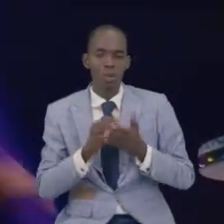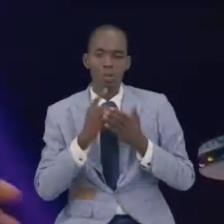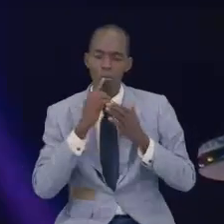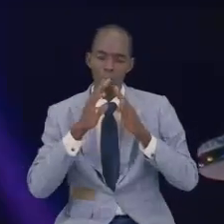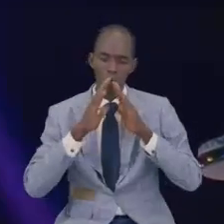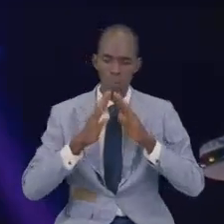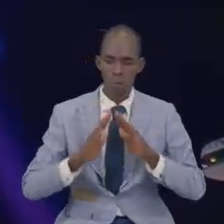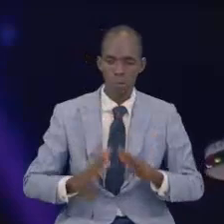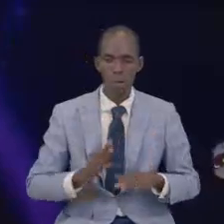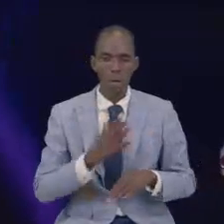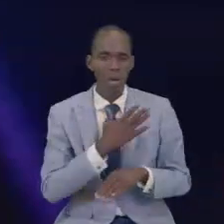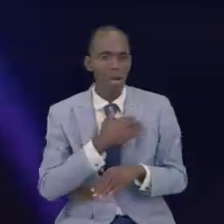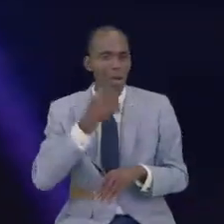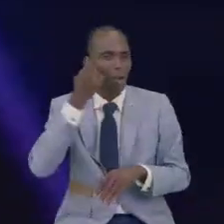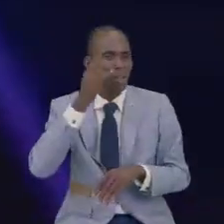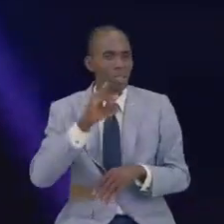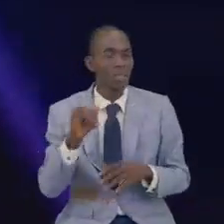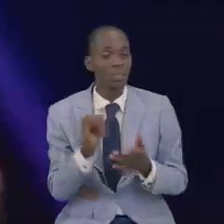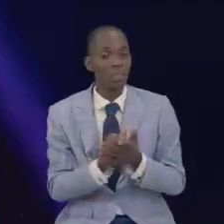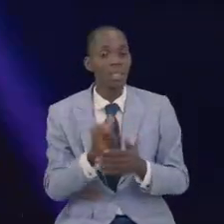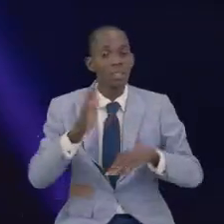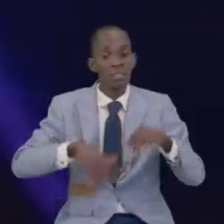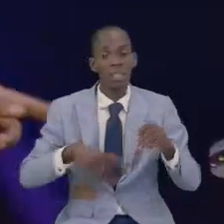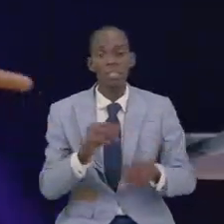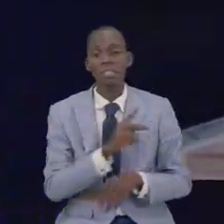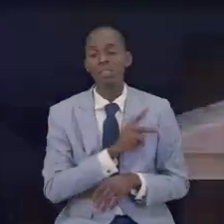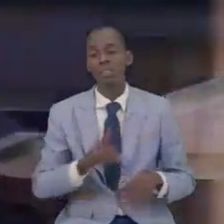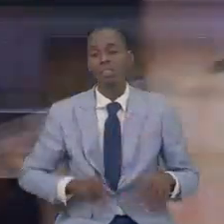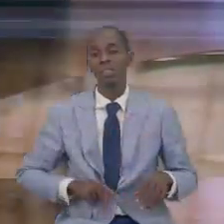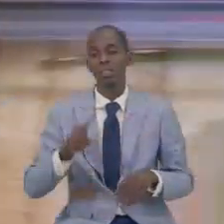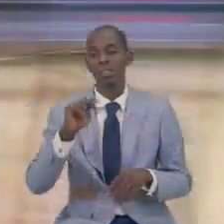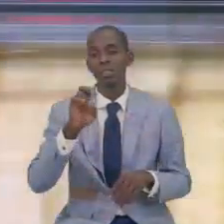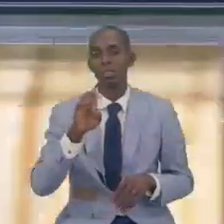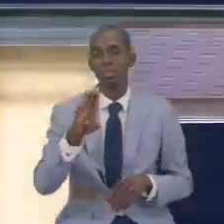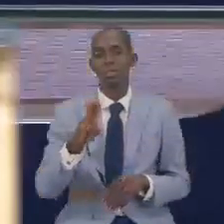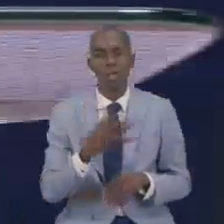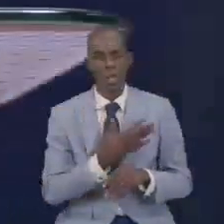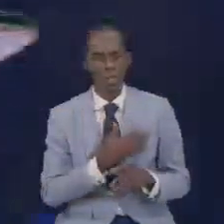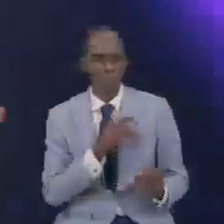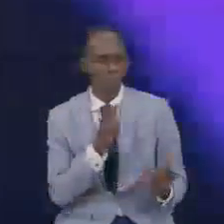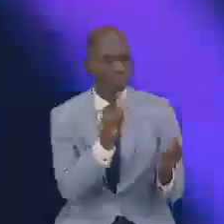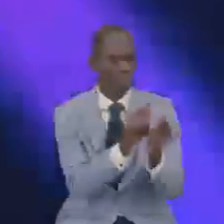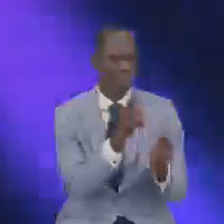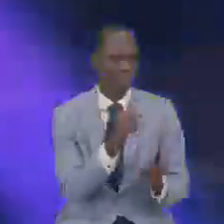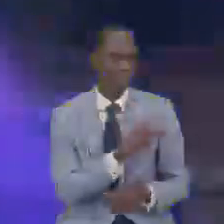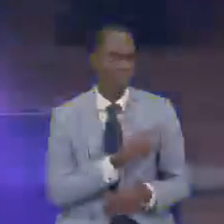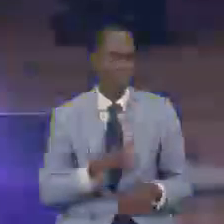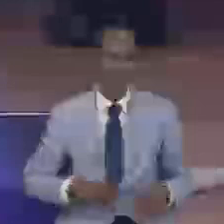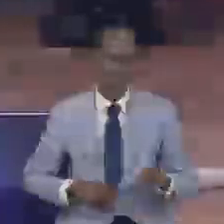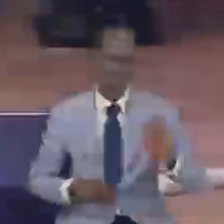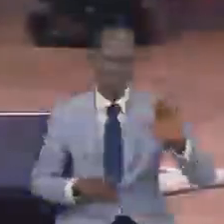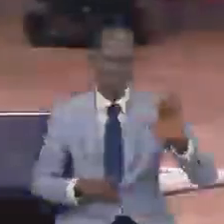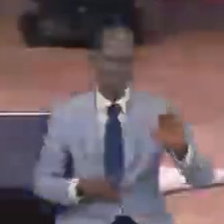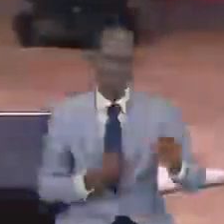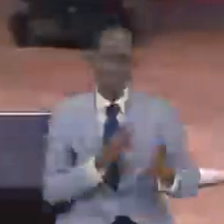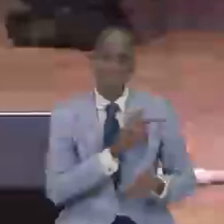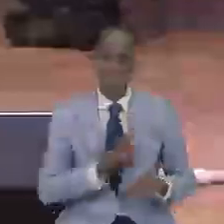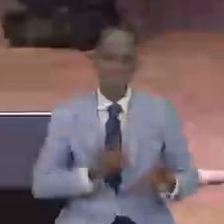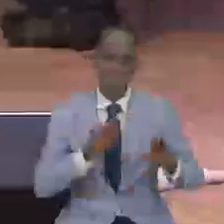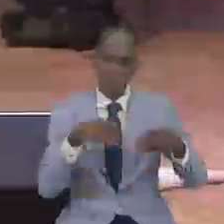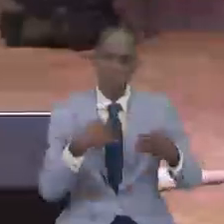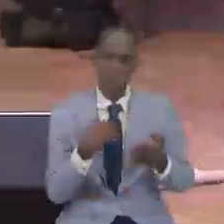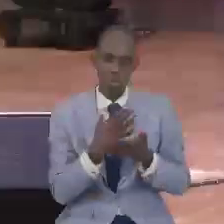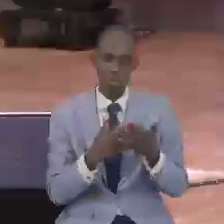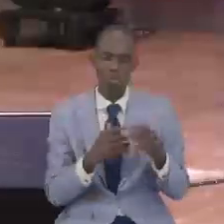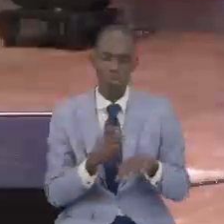his understanding than Nebuchadnezzar himself. And he went to the king and said, give me time. I'll come back